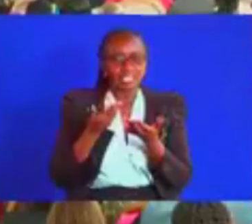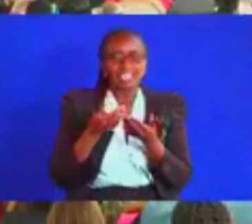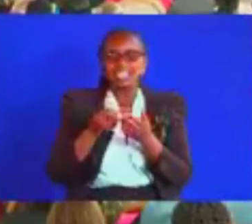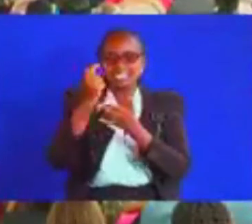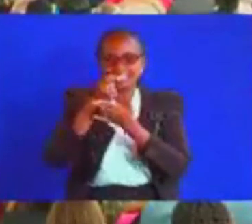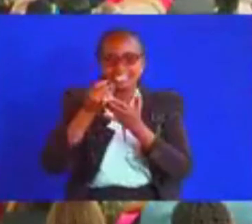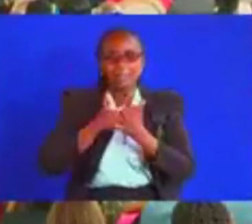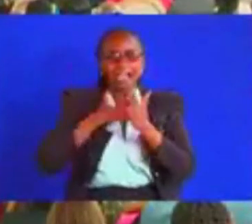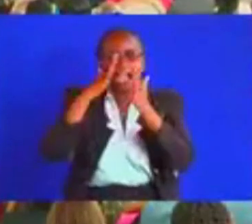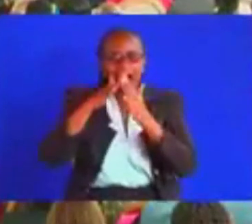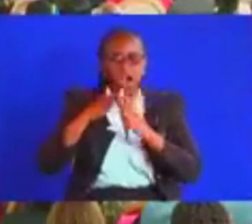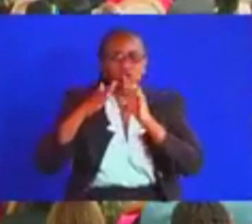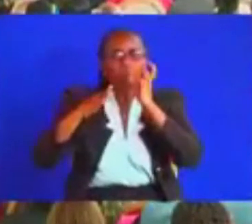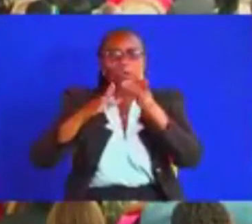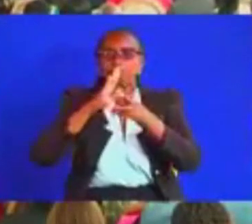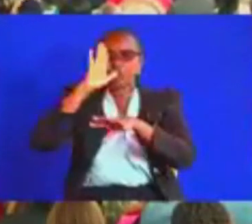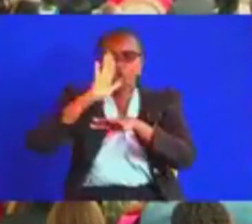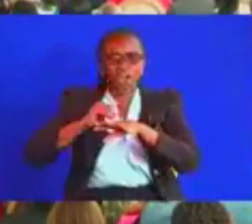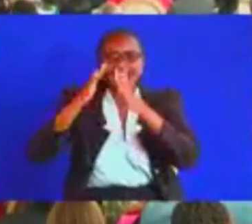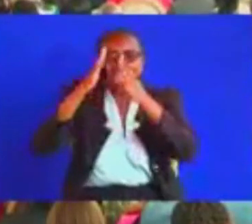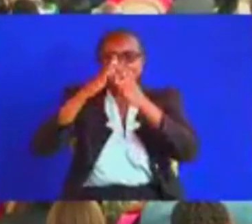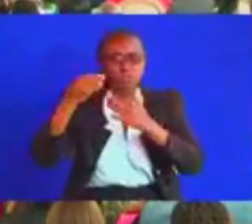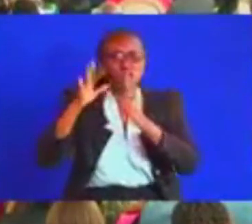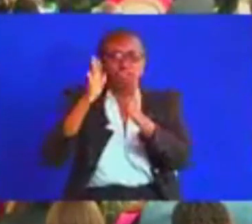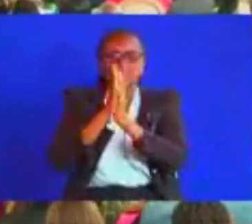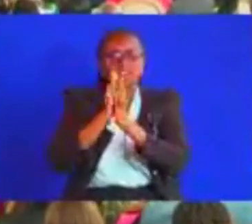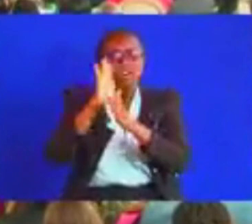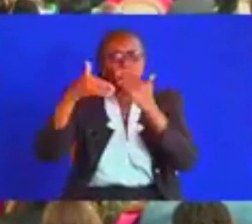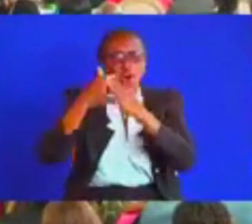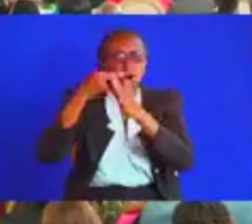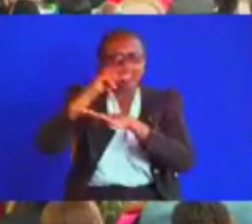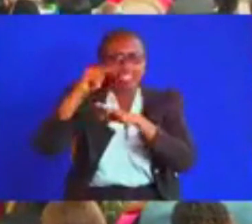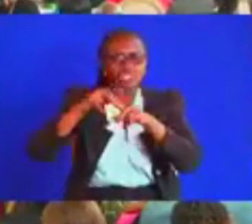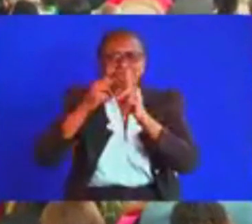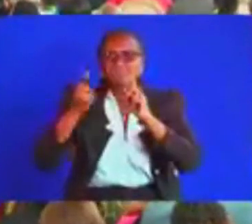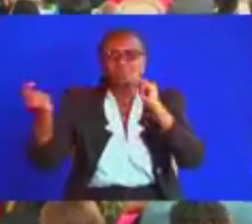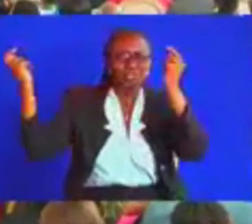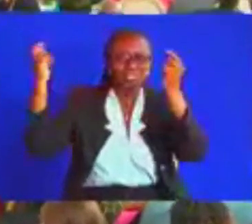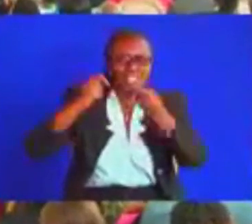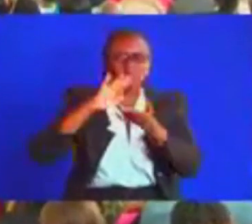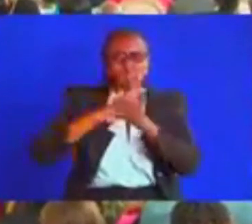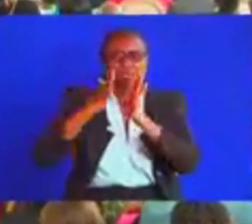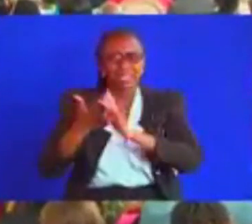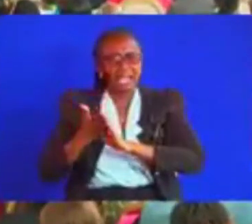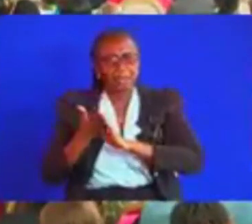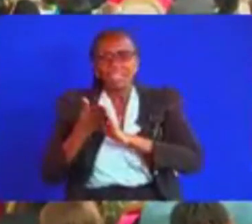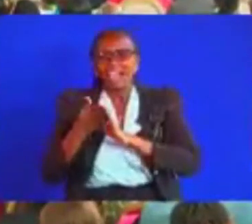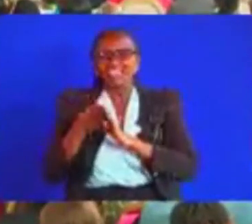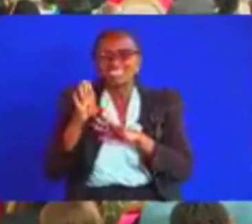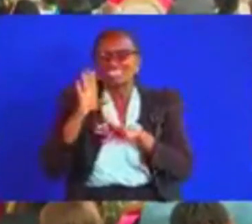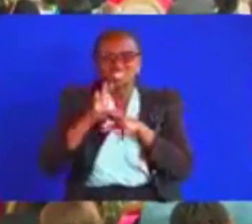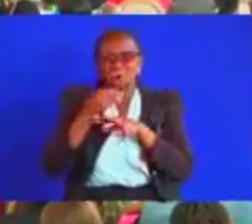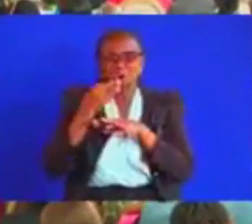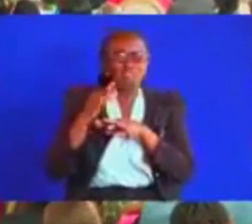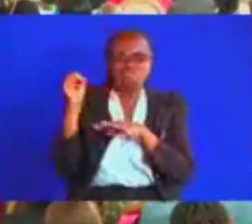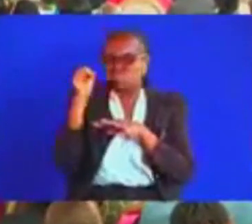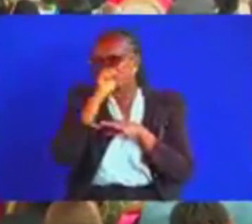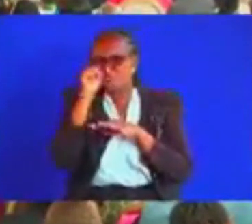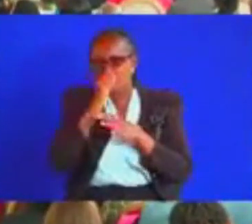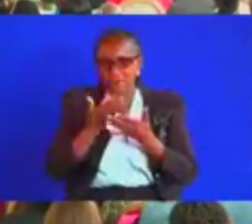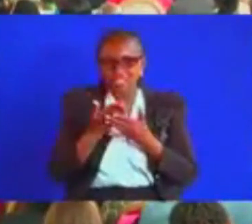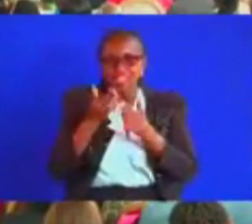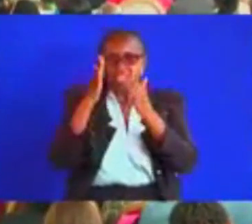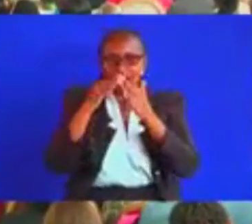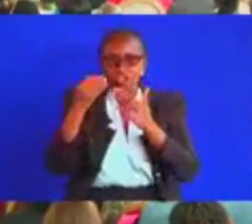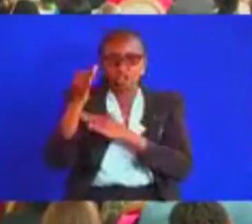house shall be called a house of prayer for all nations, but you have turned it to a den of robbers? This is a message for another day, that the house of